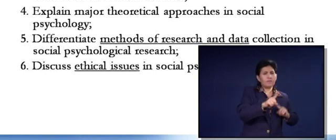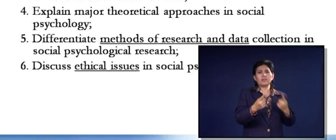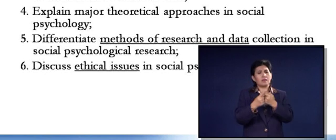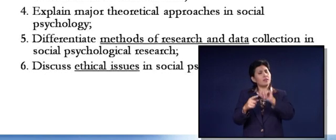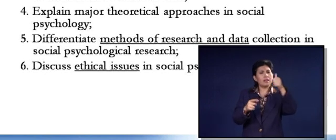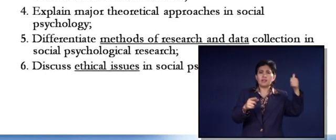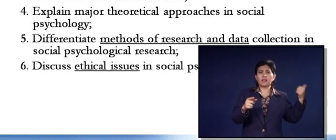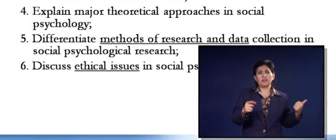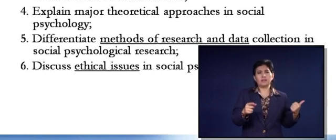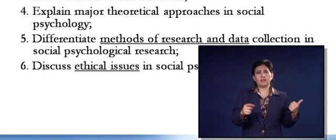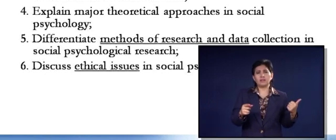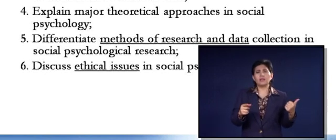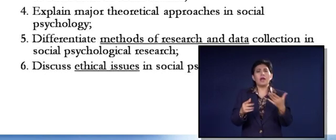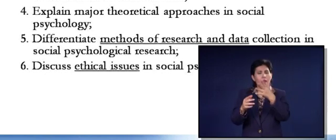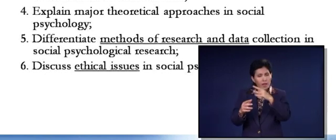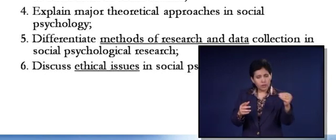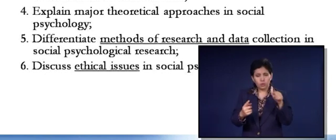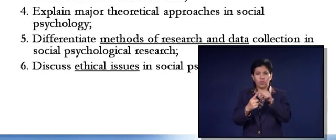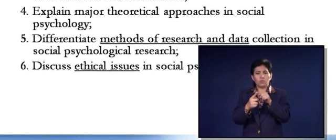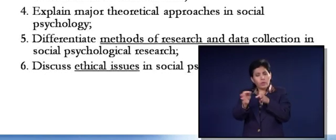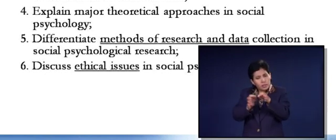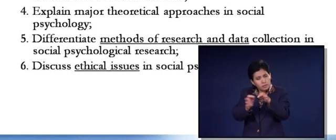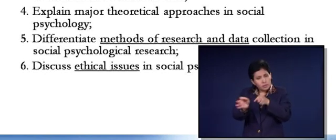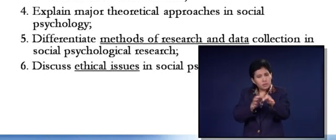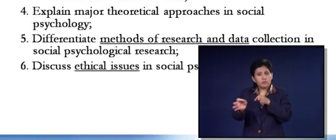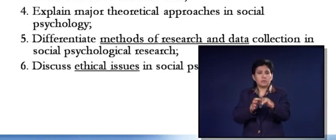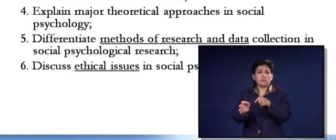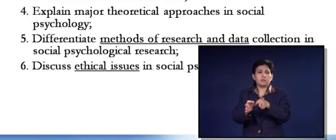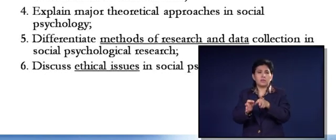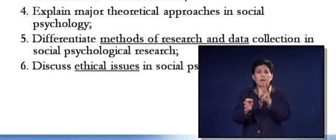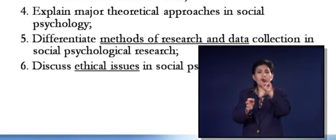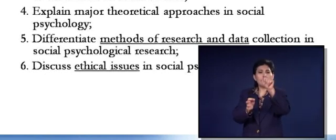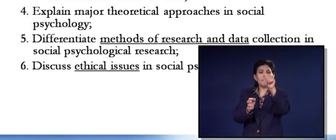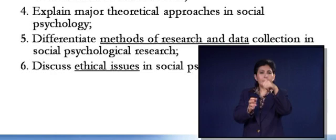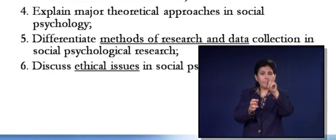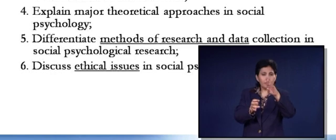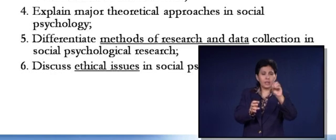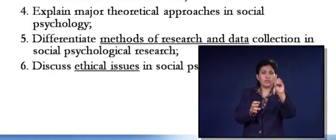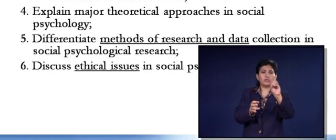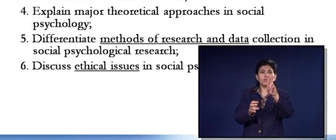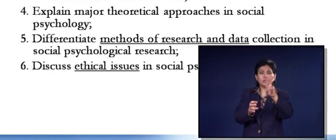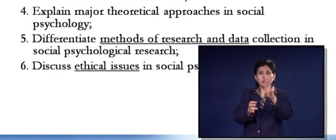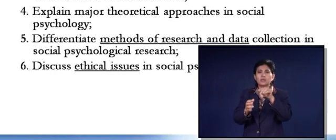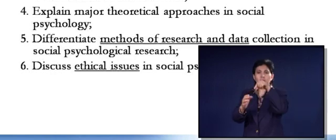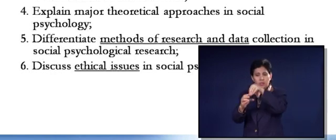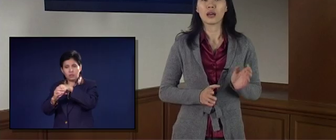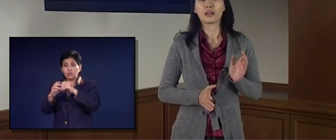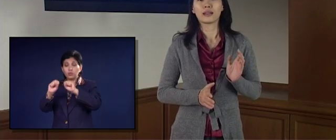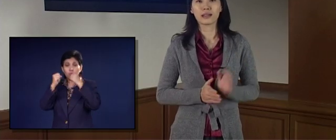fields, and also to explain the major theoretical approaches in social